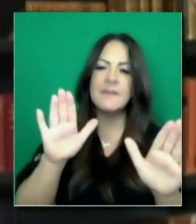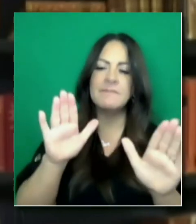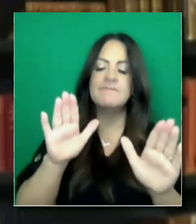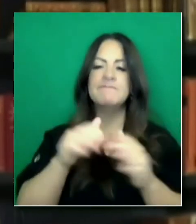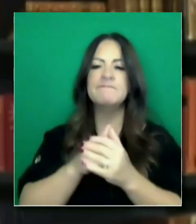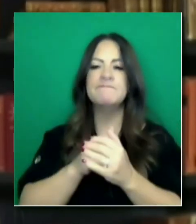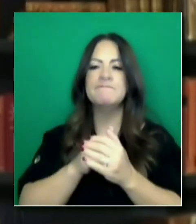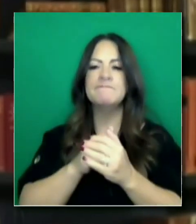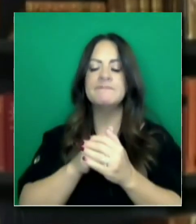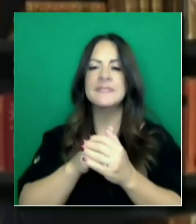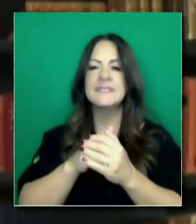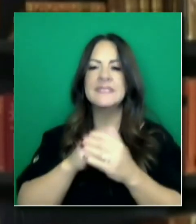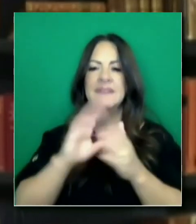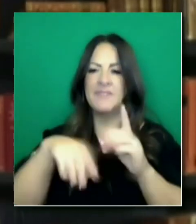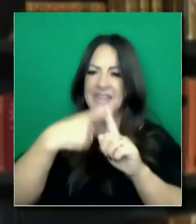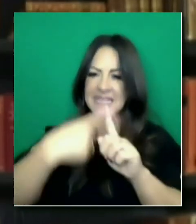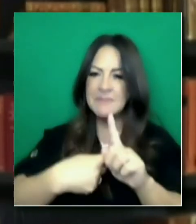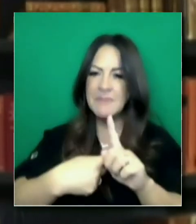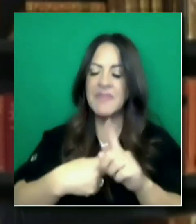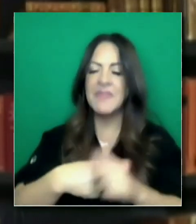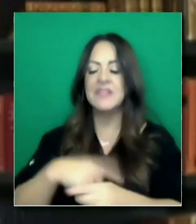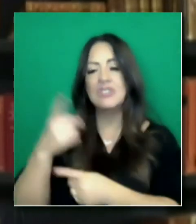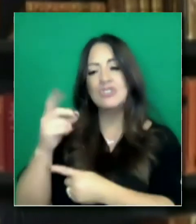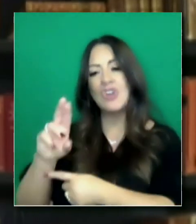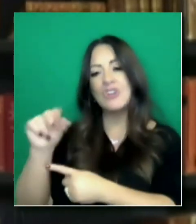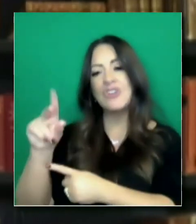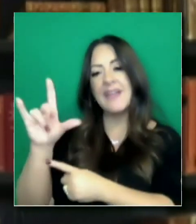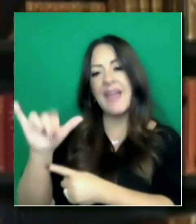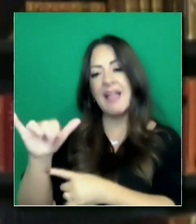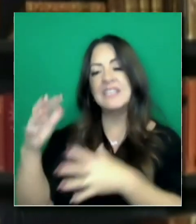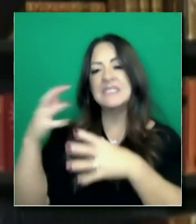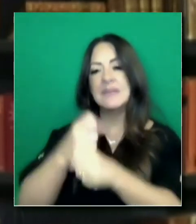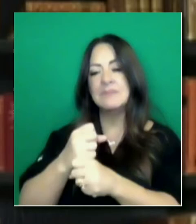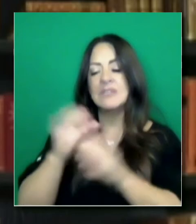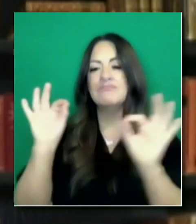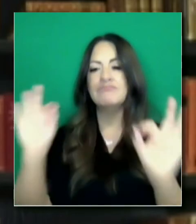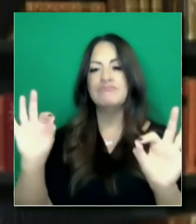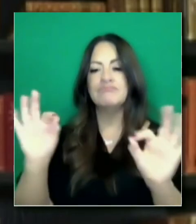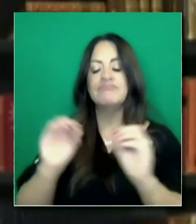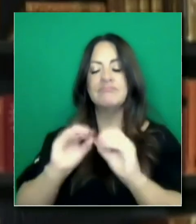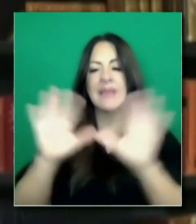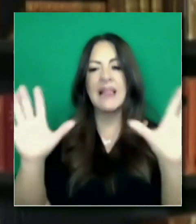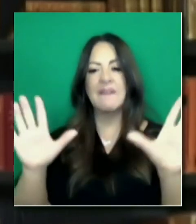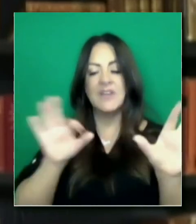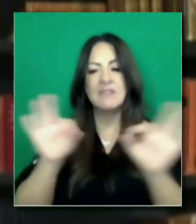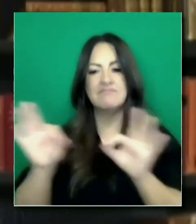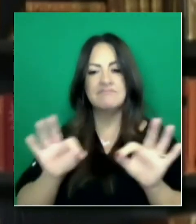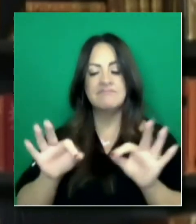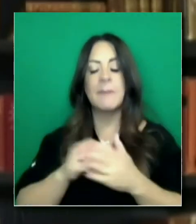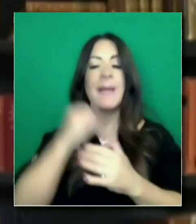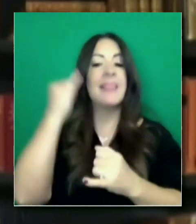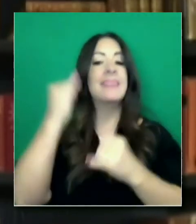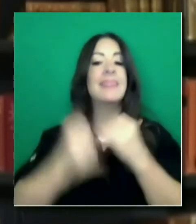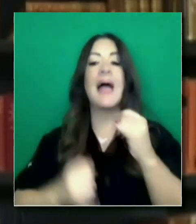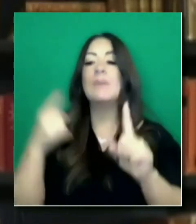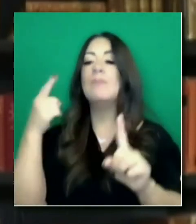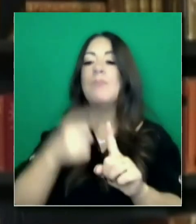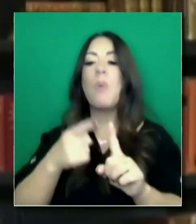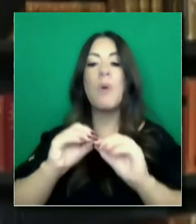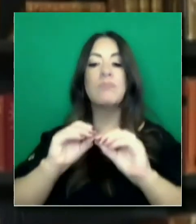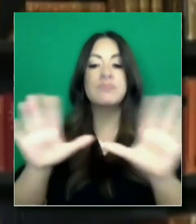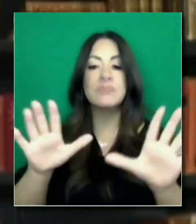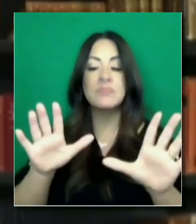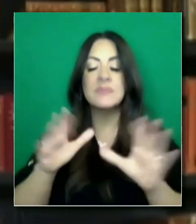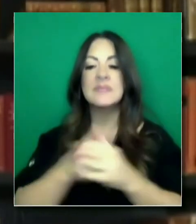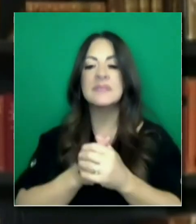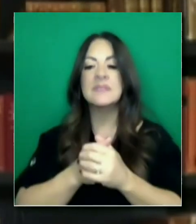very challenging month, as Dr. Galley summed up, I think, quite well. Final point, just point of clarification.